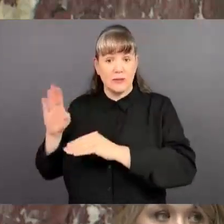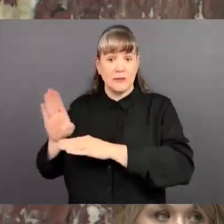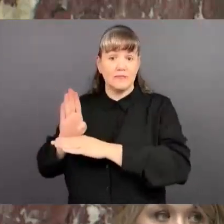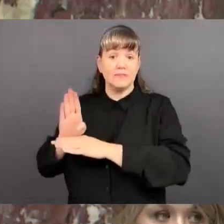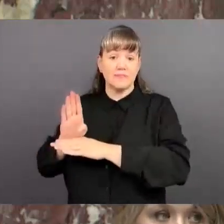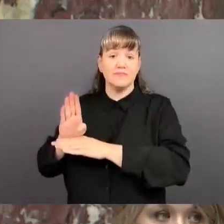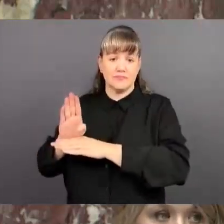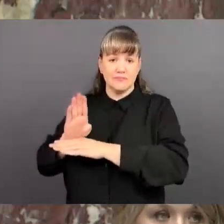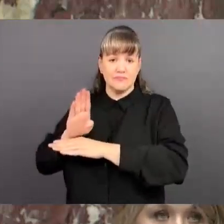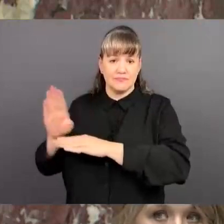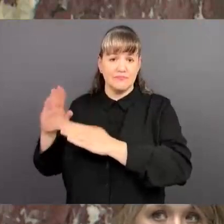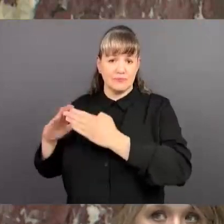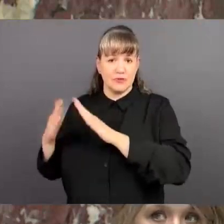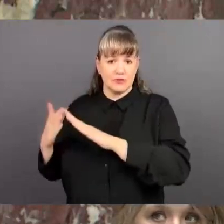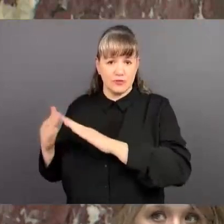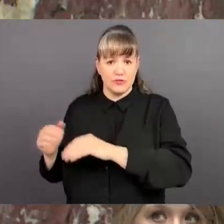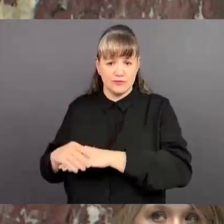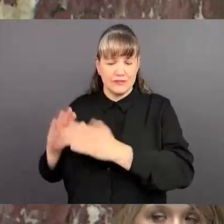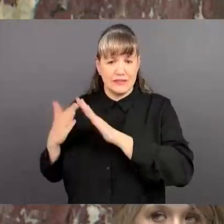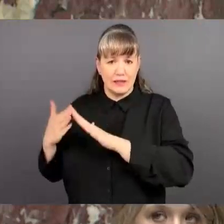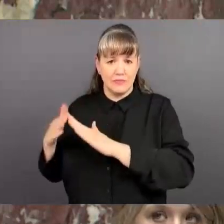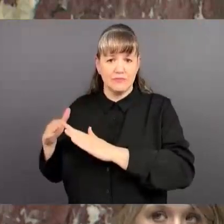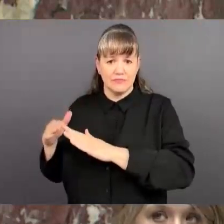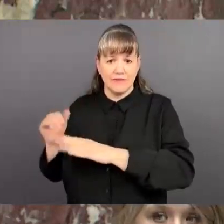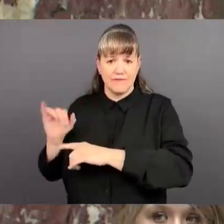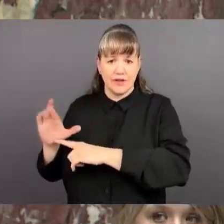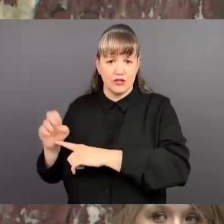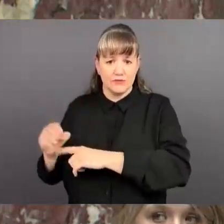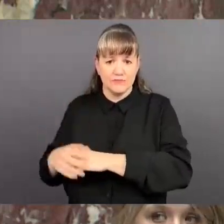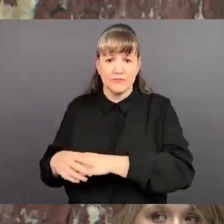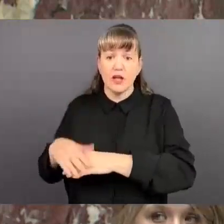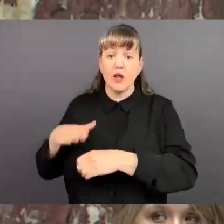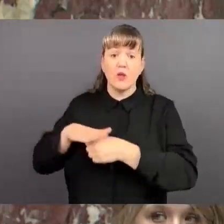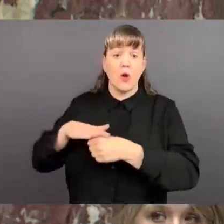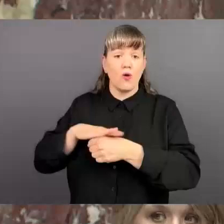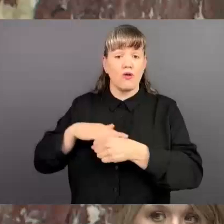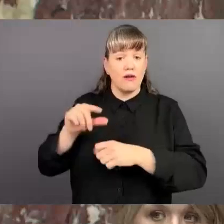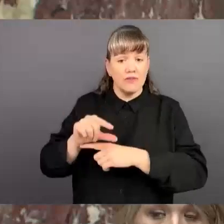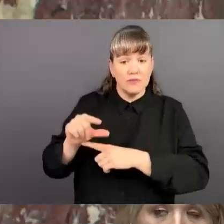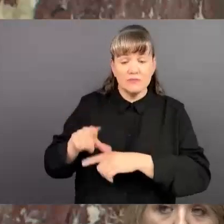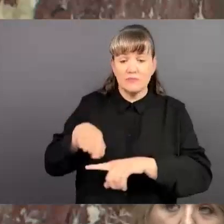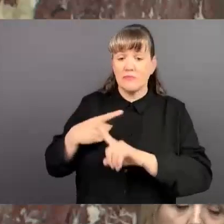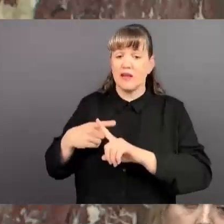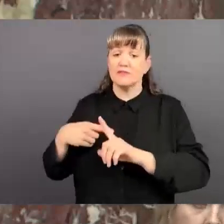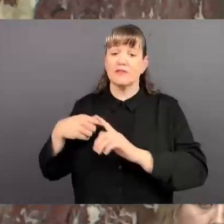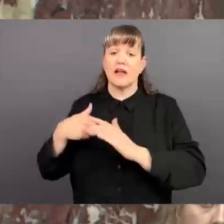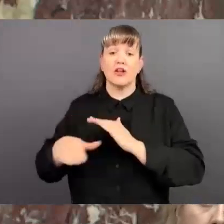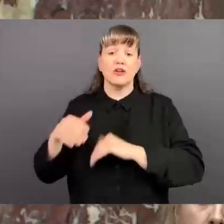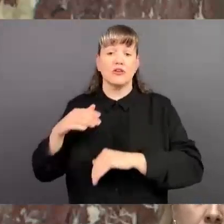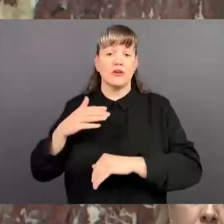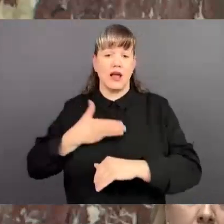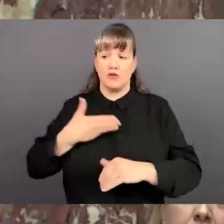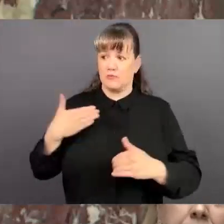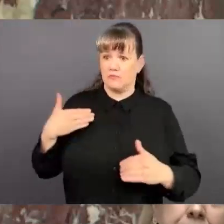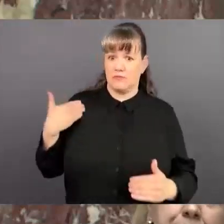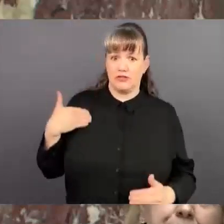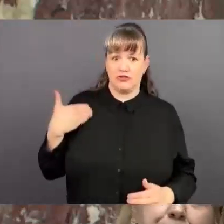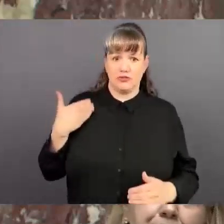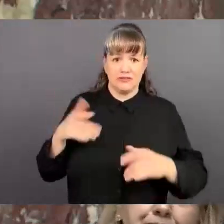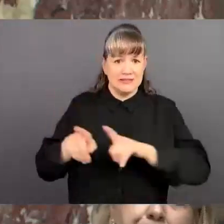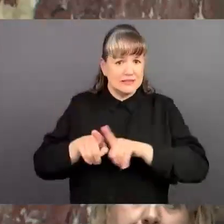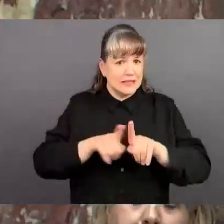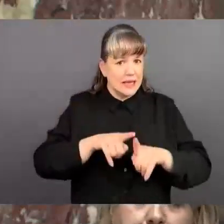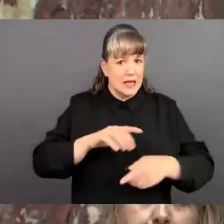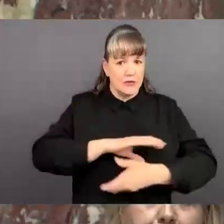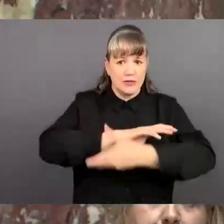work in our local ridings as well as in our ministries. It is the same that reconciliation work is a cross-government commitment, and